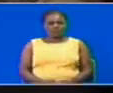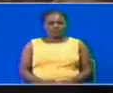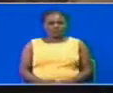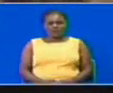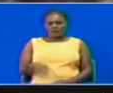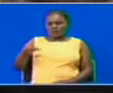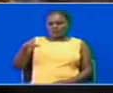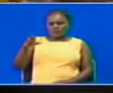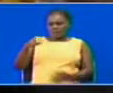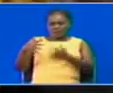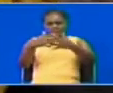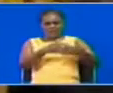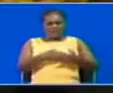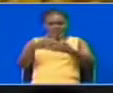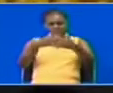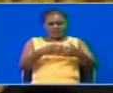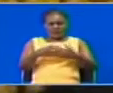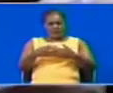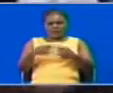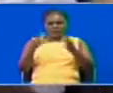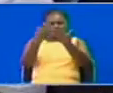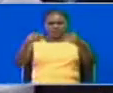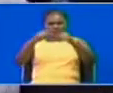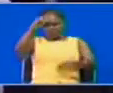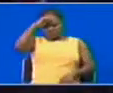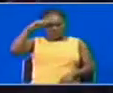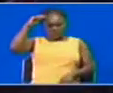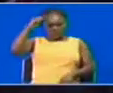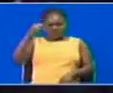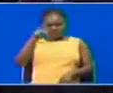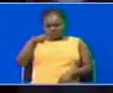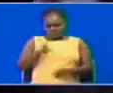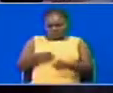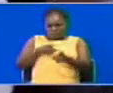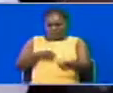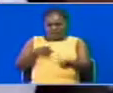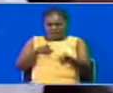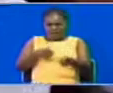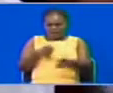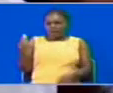And US President Donald Trump launches a scathing attack on the media again.